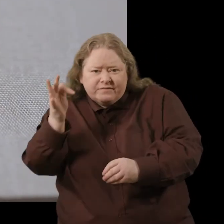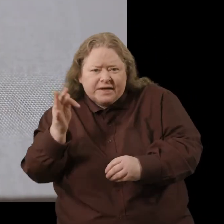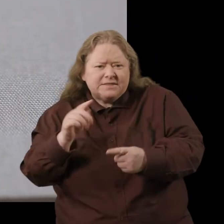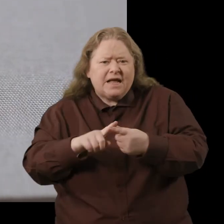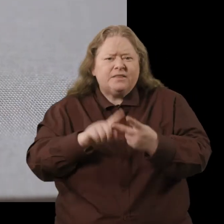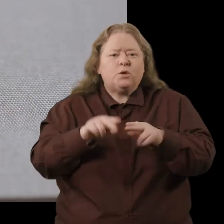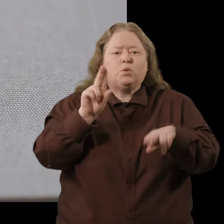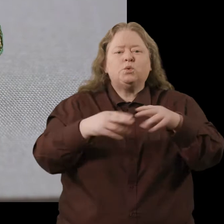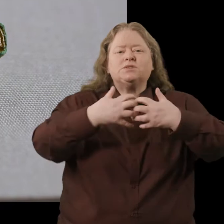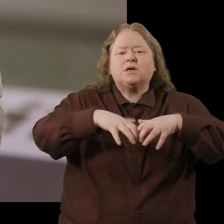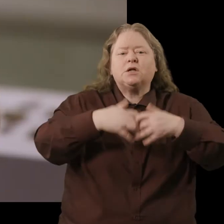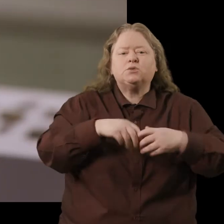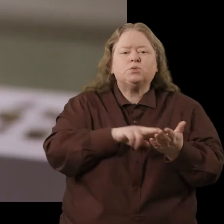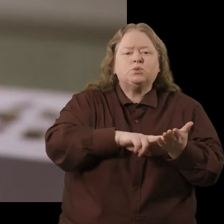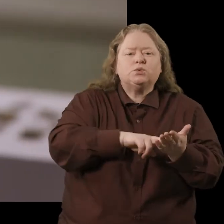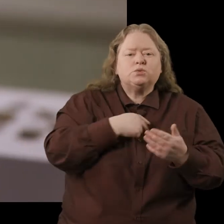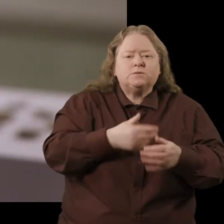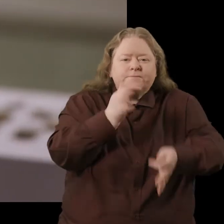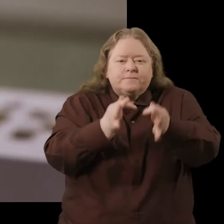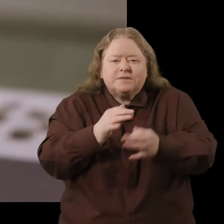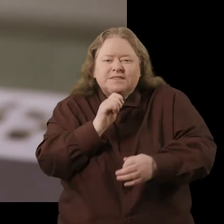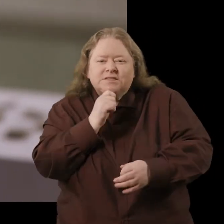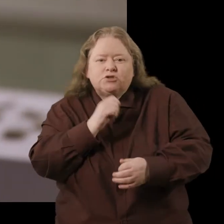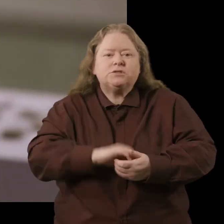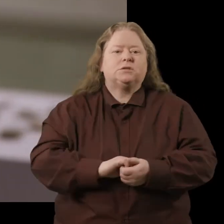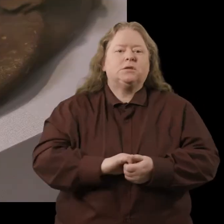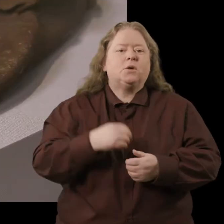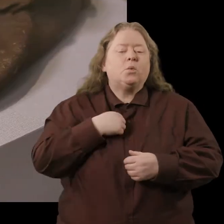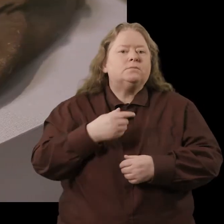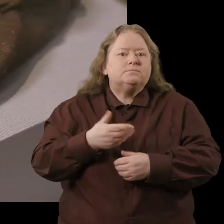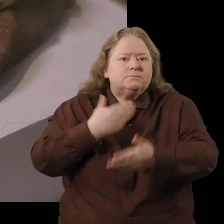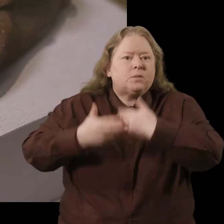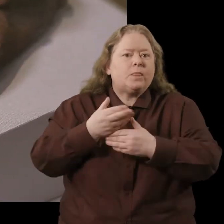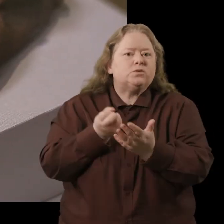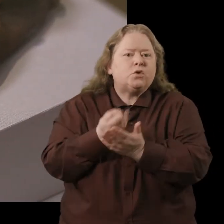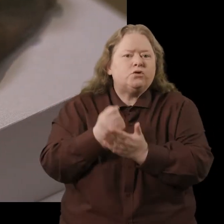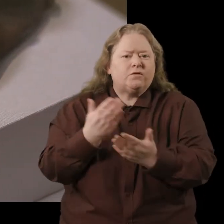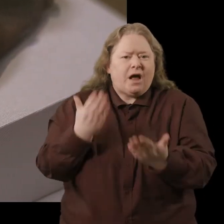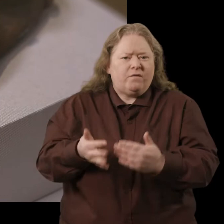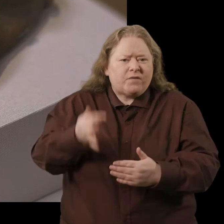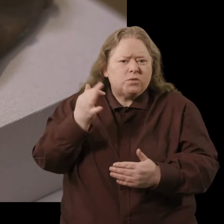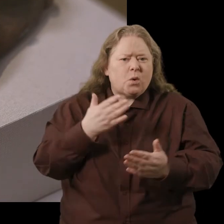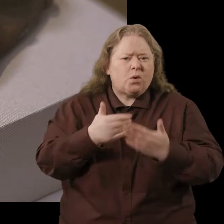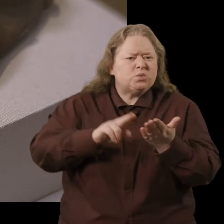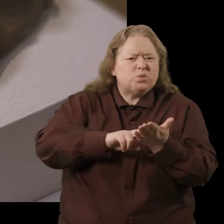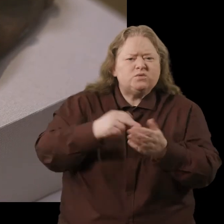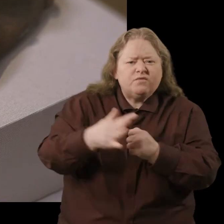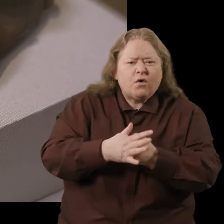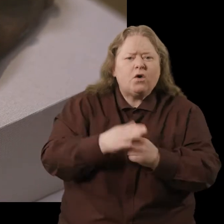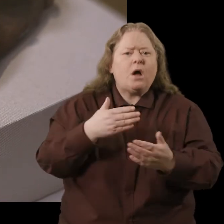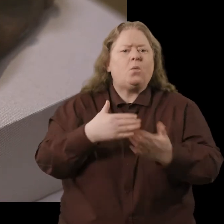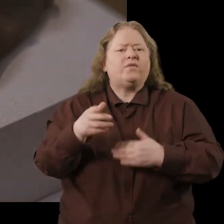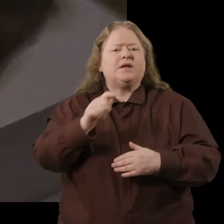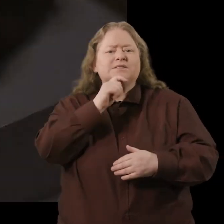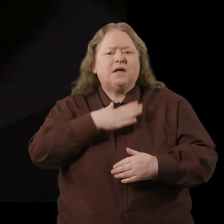new technologies they use to unlock their secrets. We'll hear the stories of how they were found, what they were used for, and what they can tell